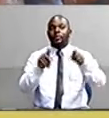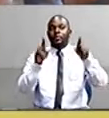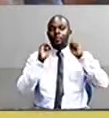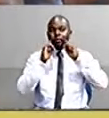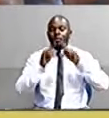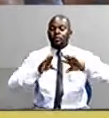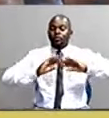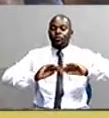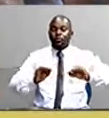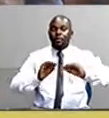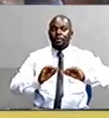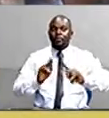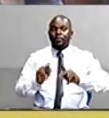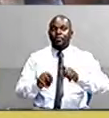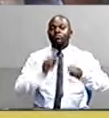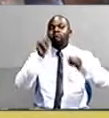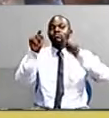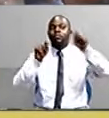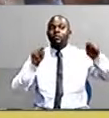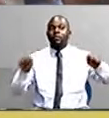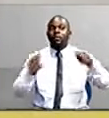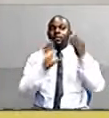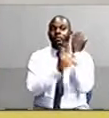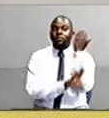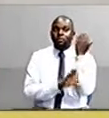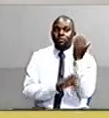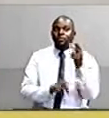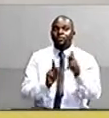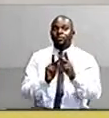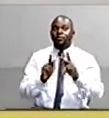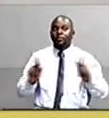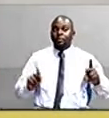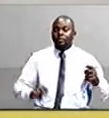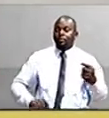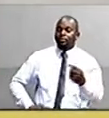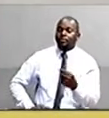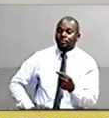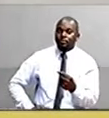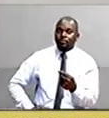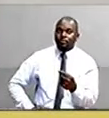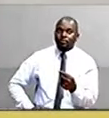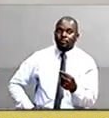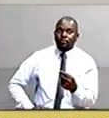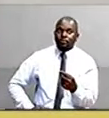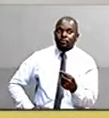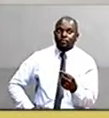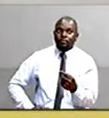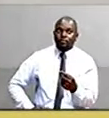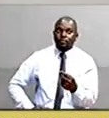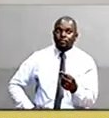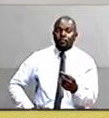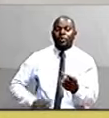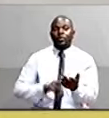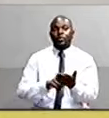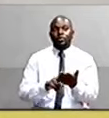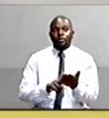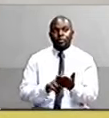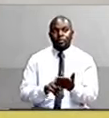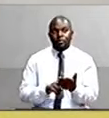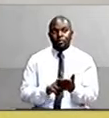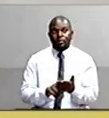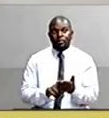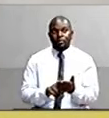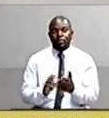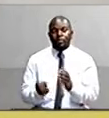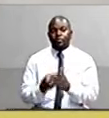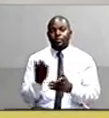training people from different countries on peace talking. Be used for peaceful purposes, it could also be used for generating